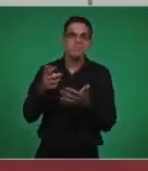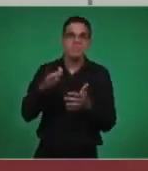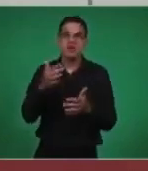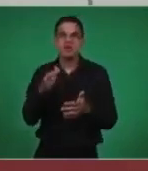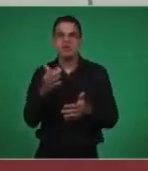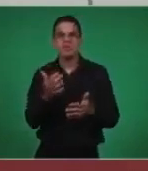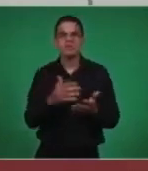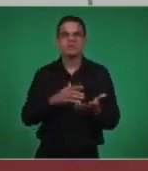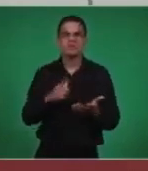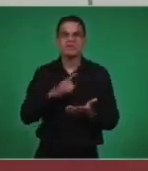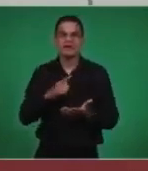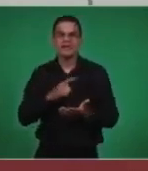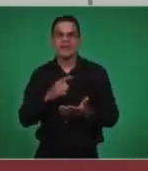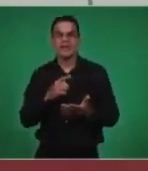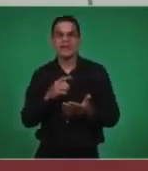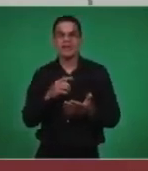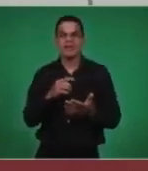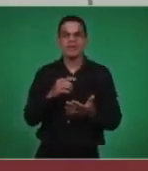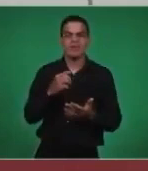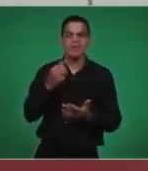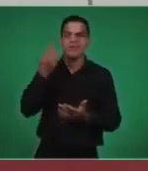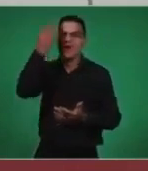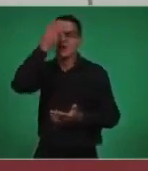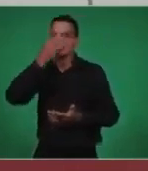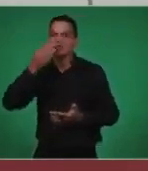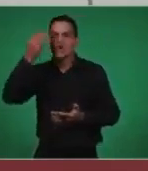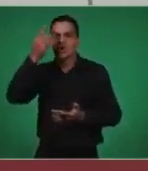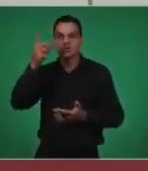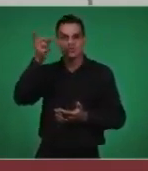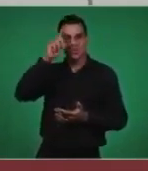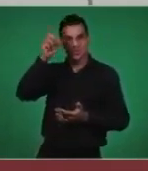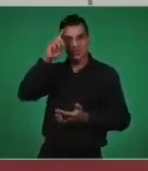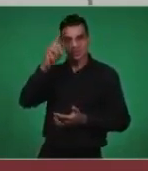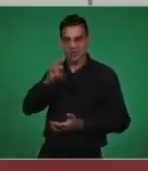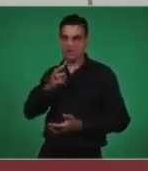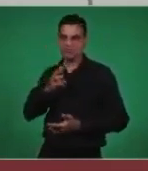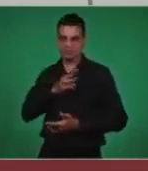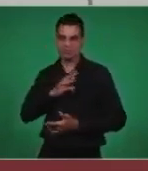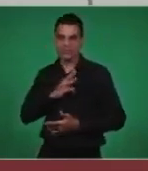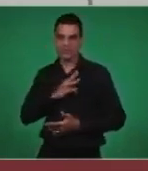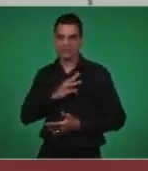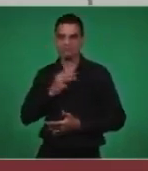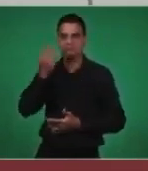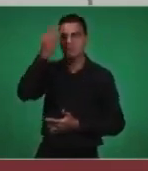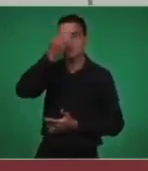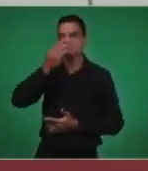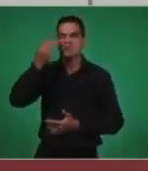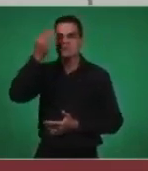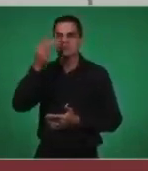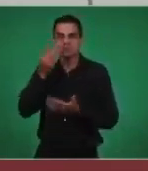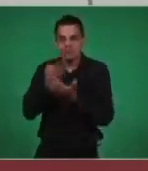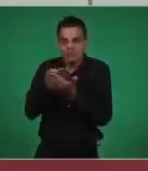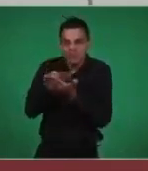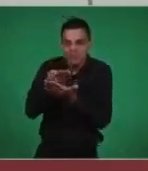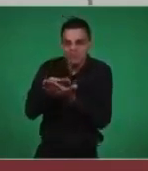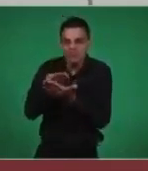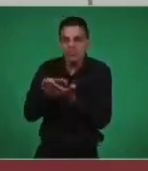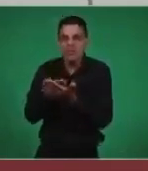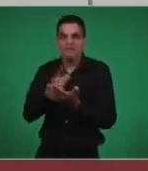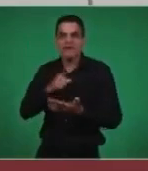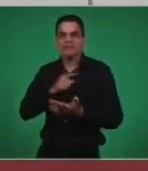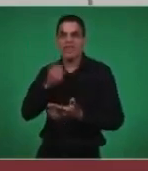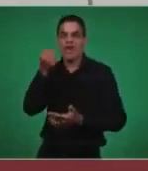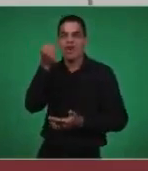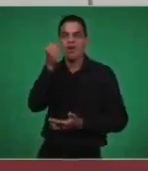than that, at least 3 or 4 hours per day, because the content is too great. This child would